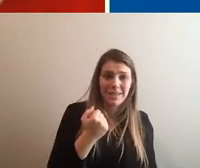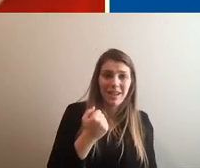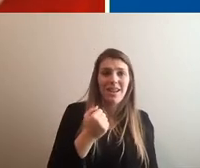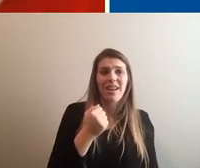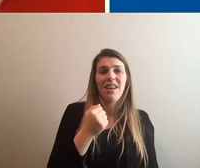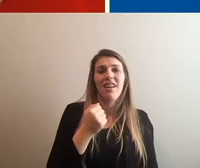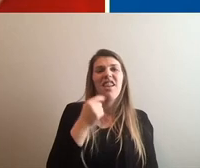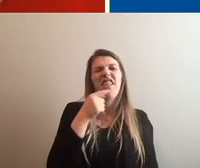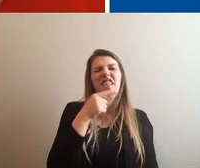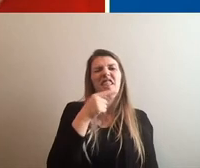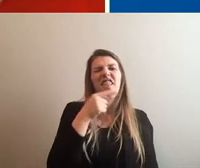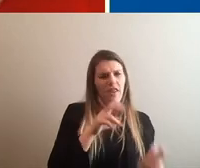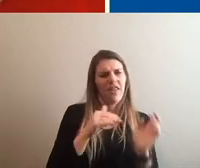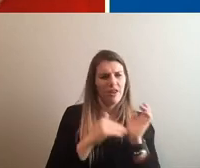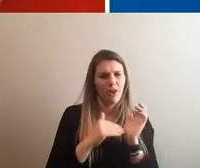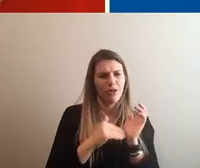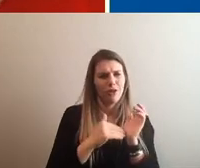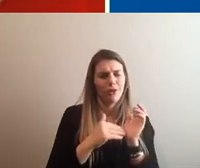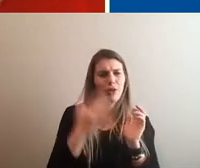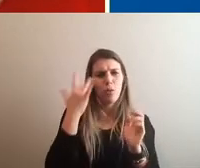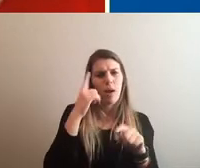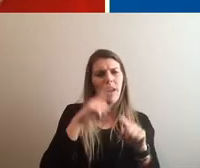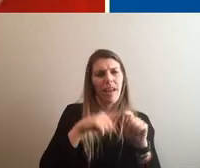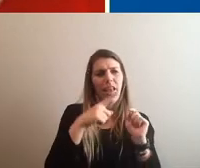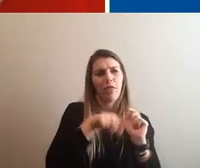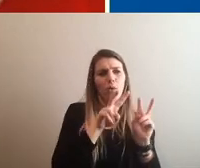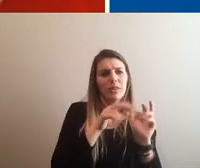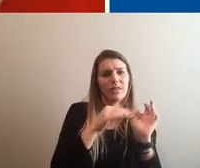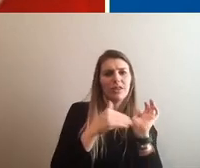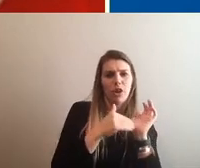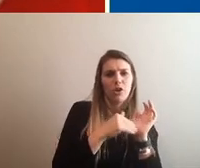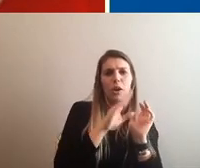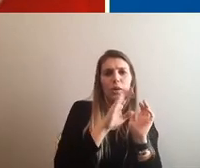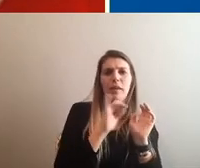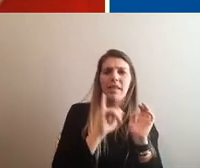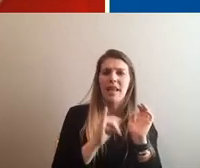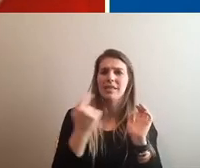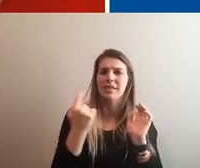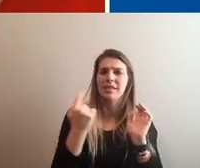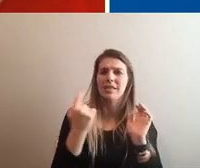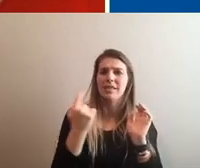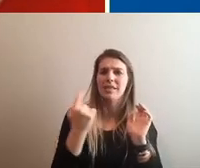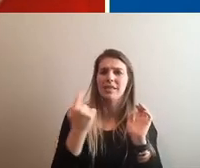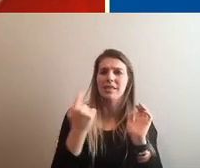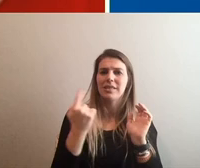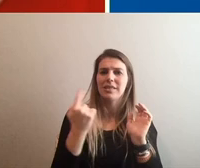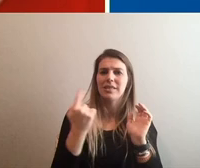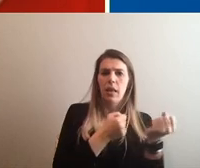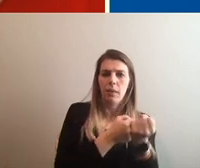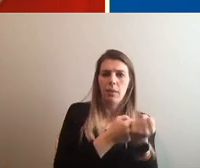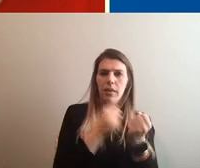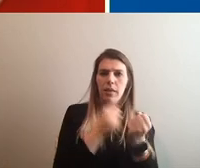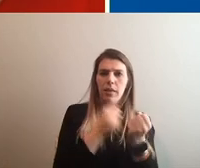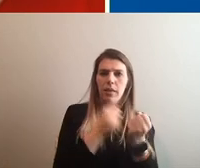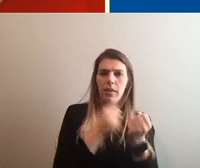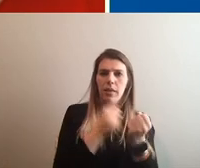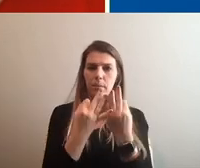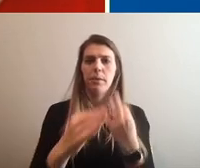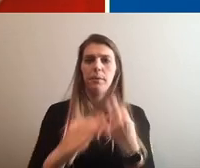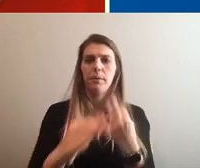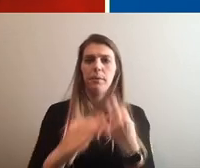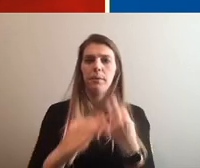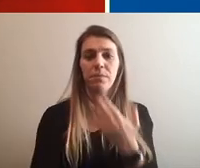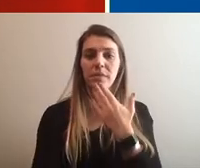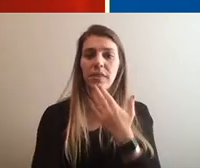doctors. So why can't those doctors be that somebody for that person, like their family members are? Thank you